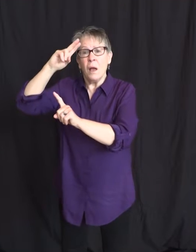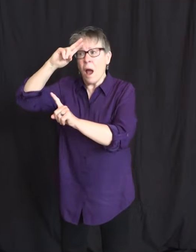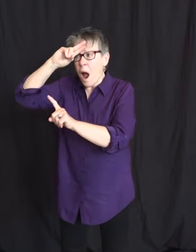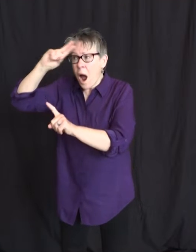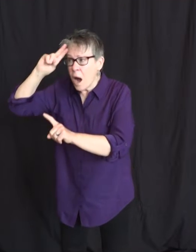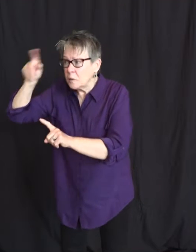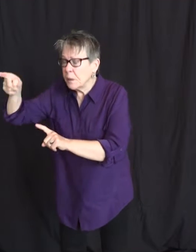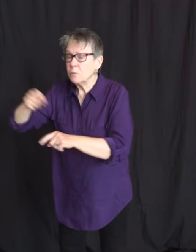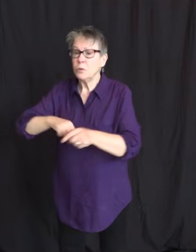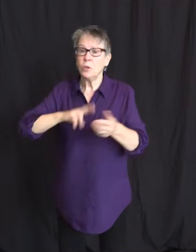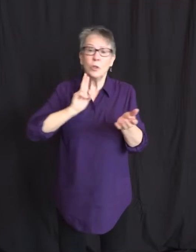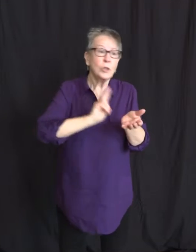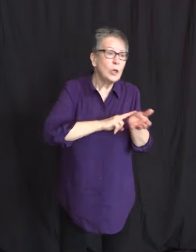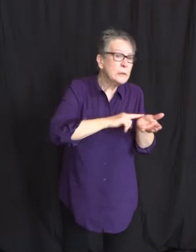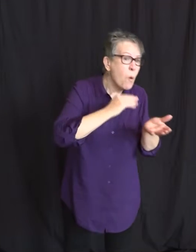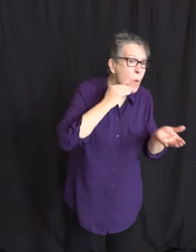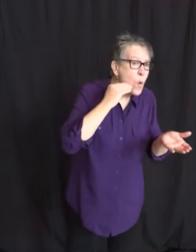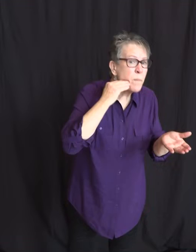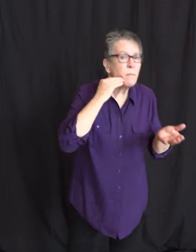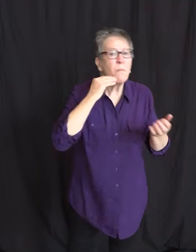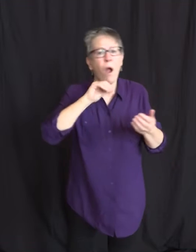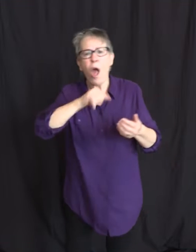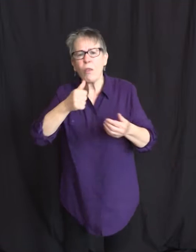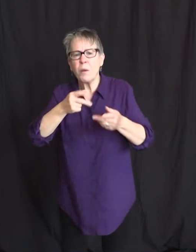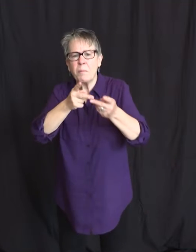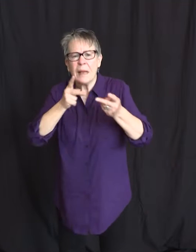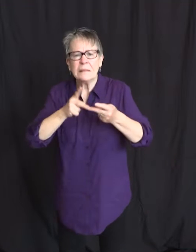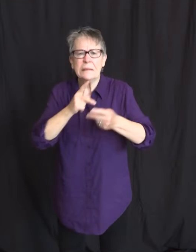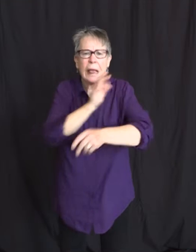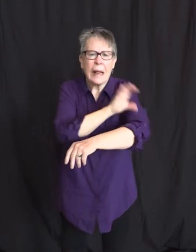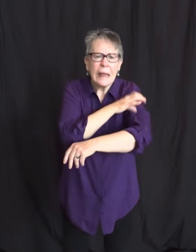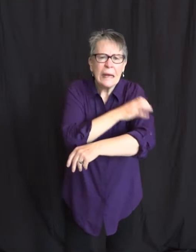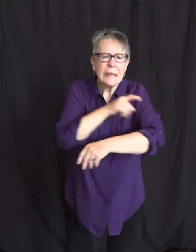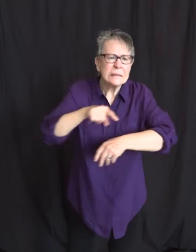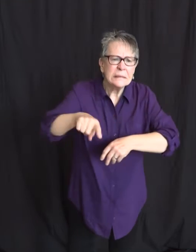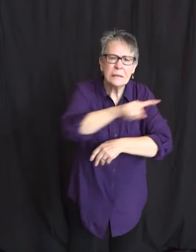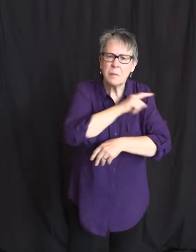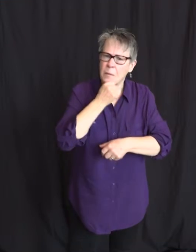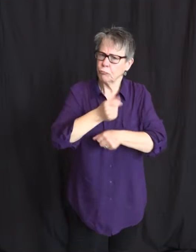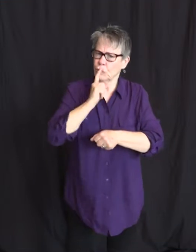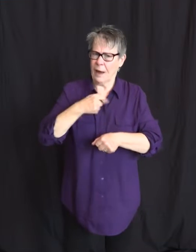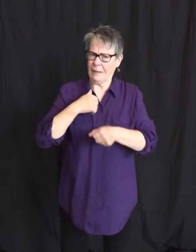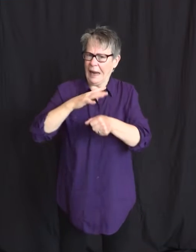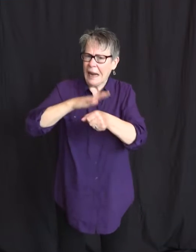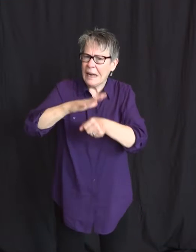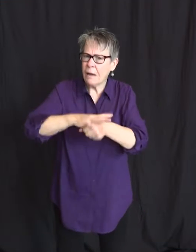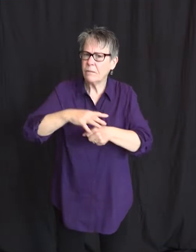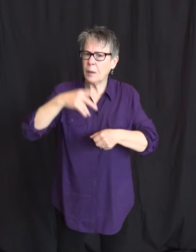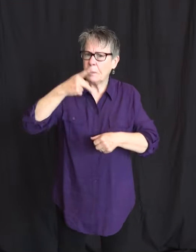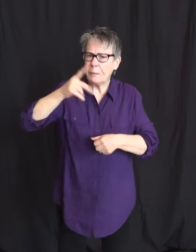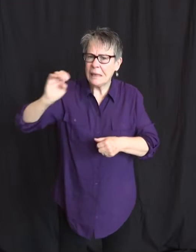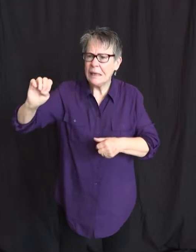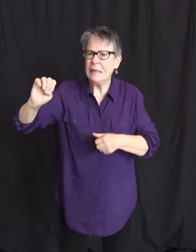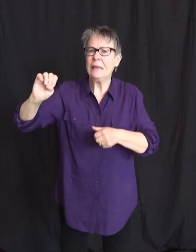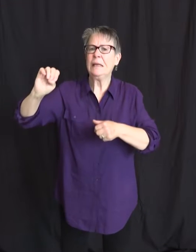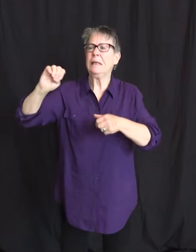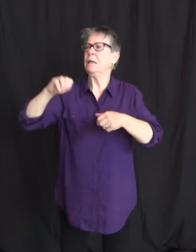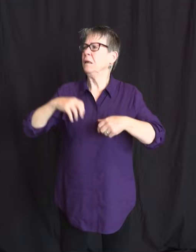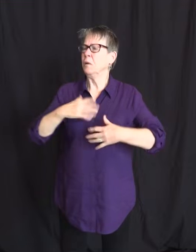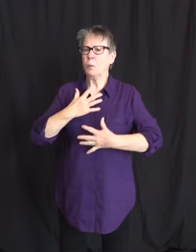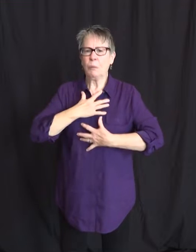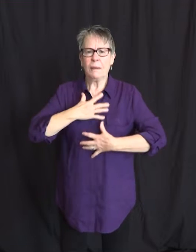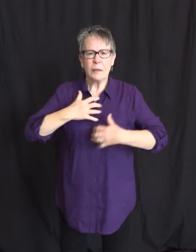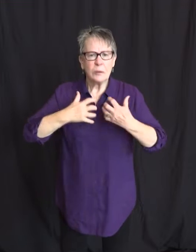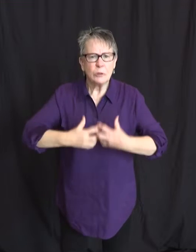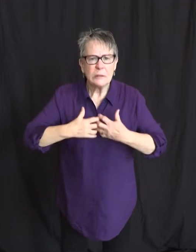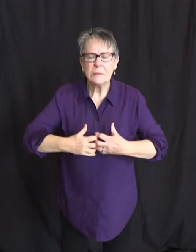ventilators, supplies, and staff they will need to provide the highest quality of services. At the state level, we will ensure